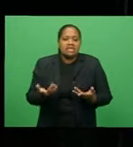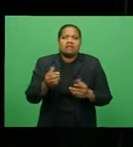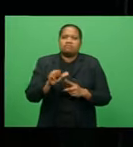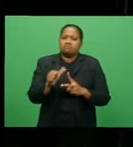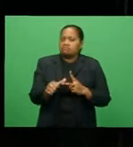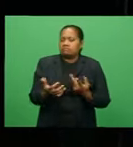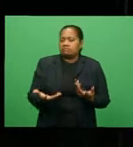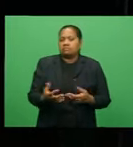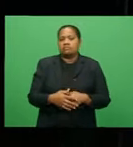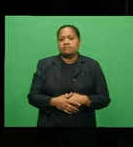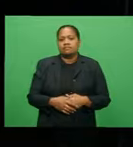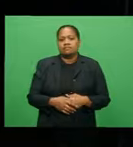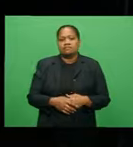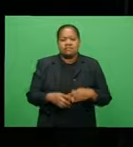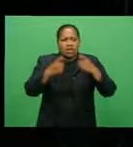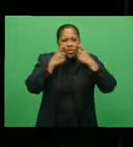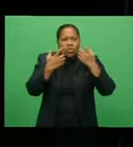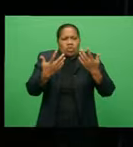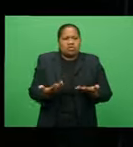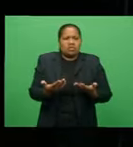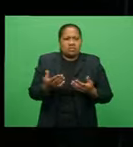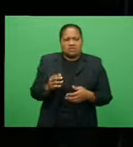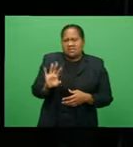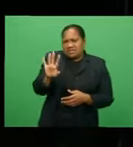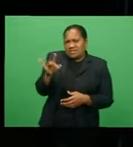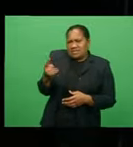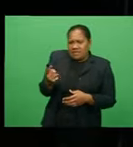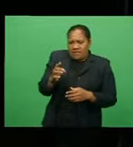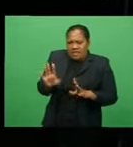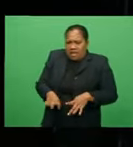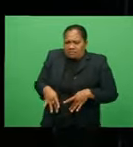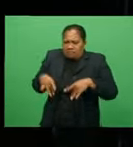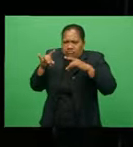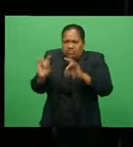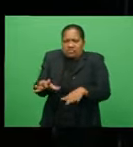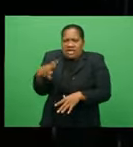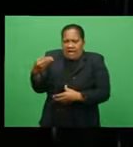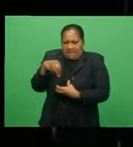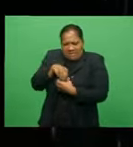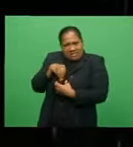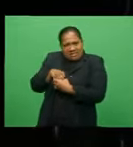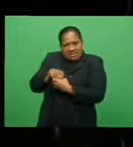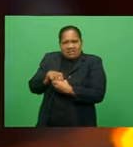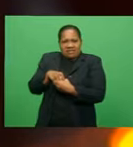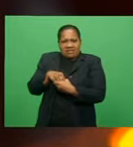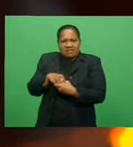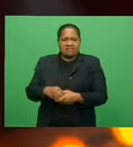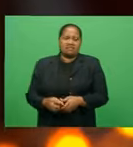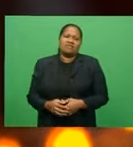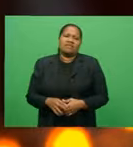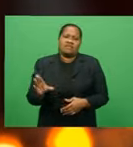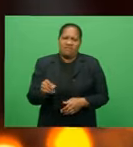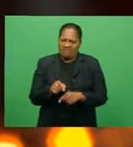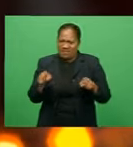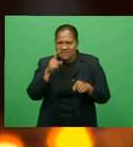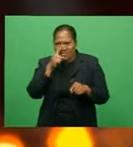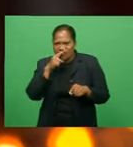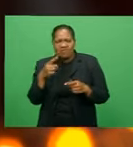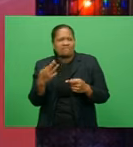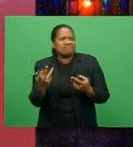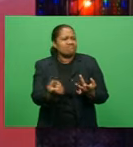also it also shows her inside out the hatred that emanates from this kind of people for